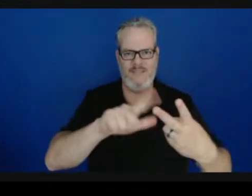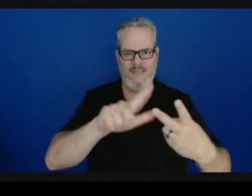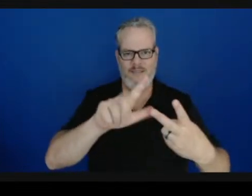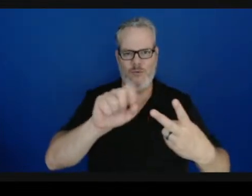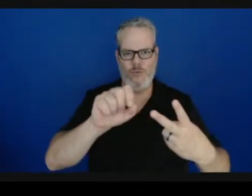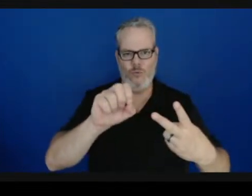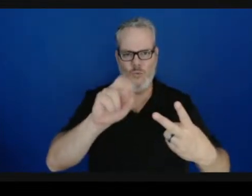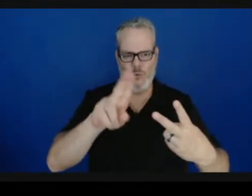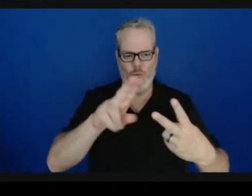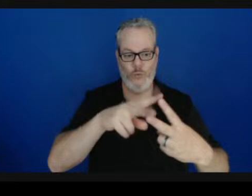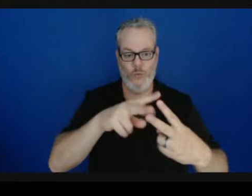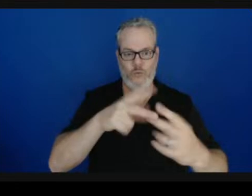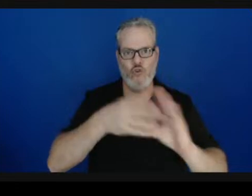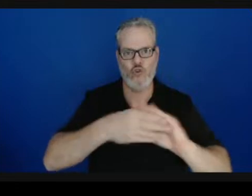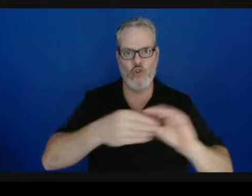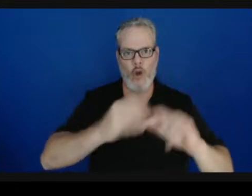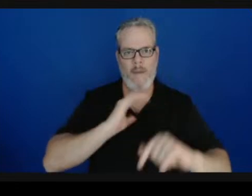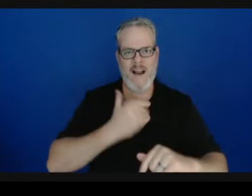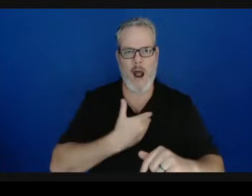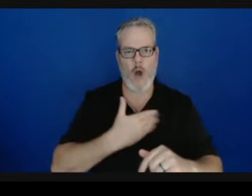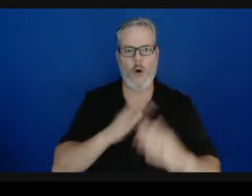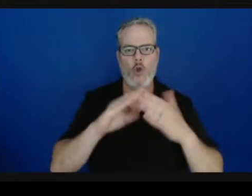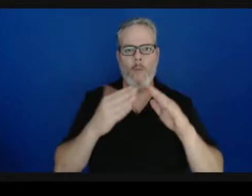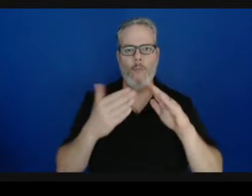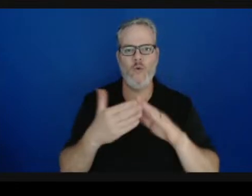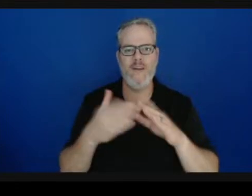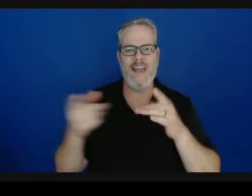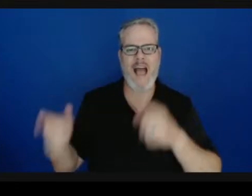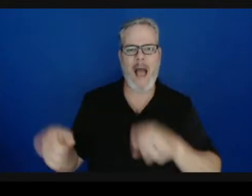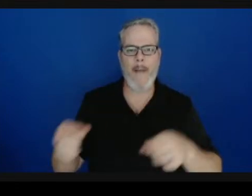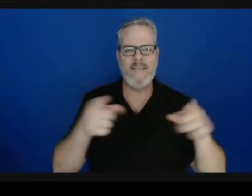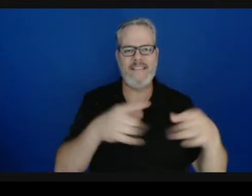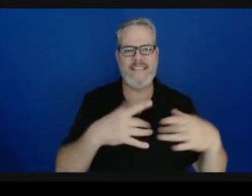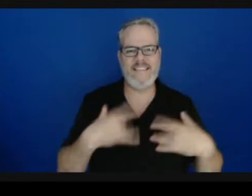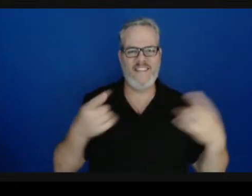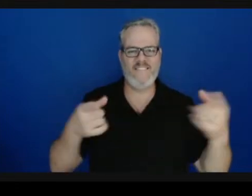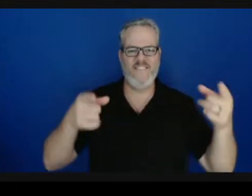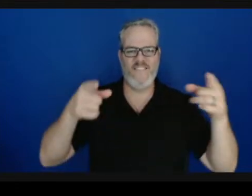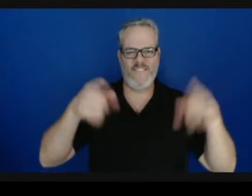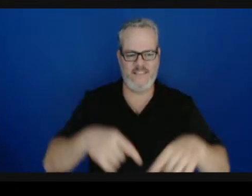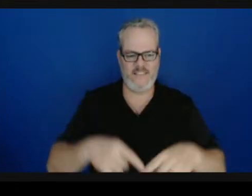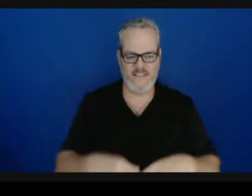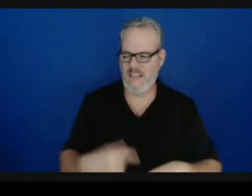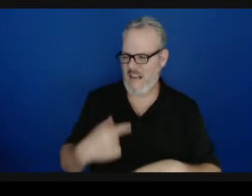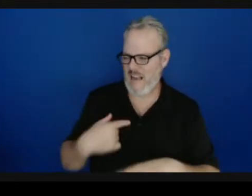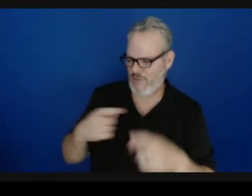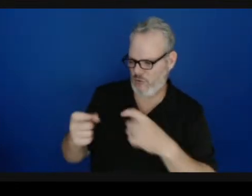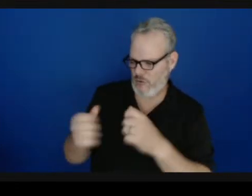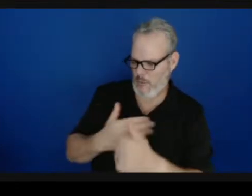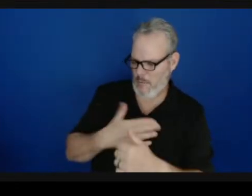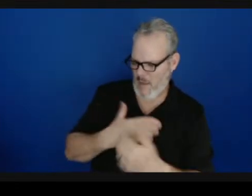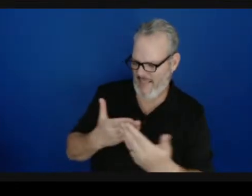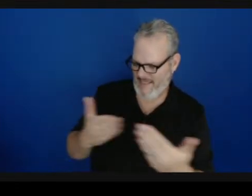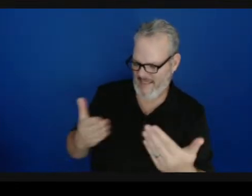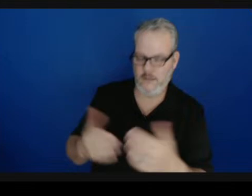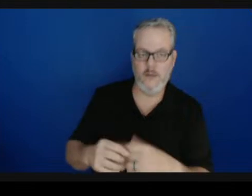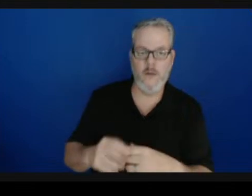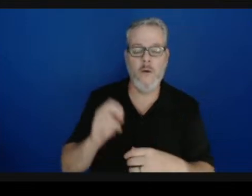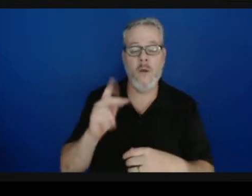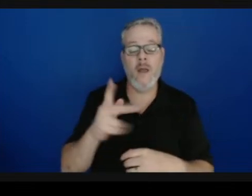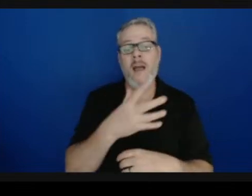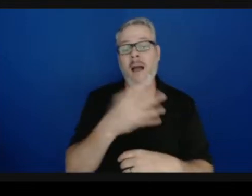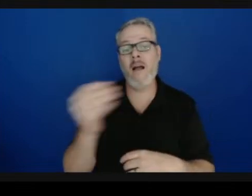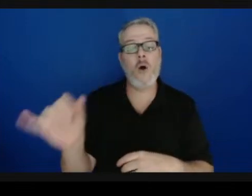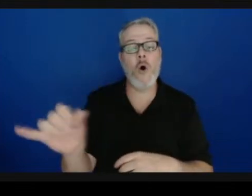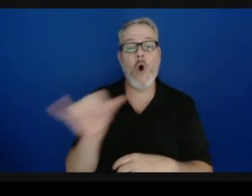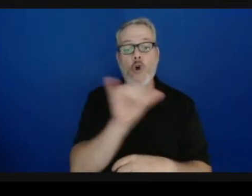and our sponsors. And I will also go deal with my power issue. Yeah. So we'll see